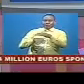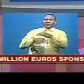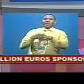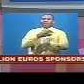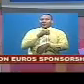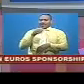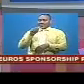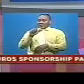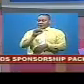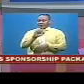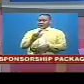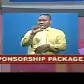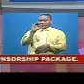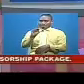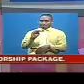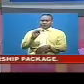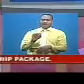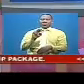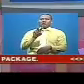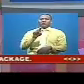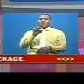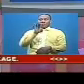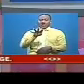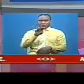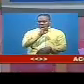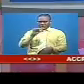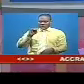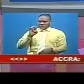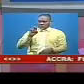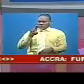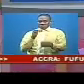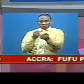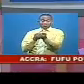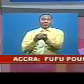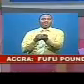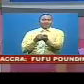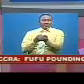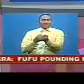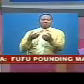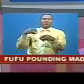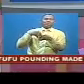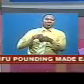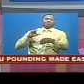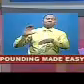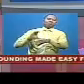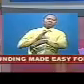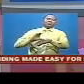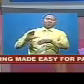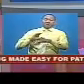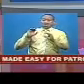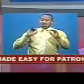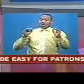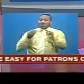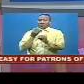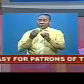and asylum. The 2.4 million EU-sponsored package, made up of computers and office equipment, were presented